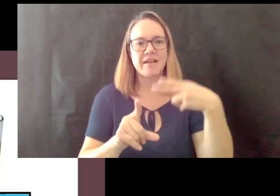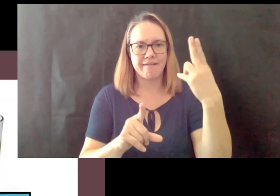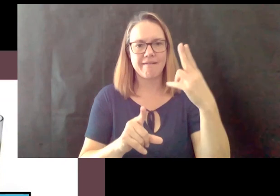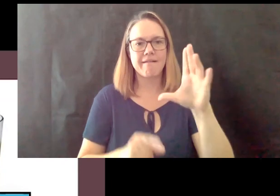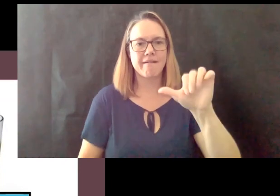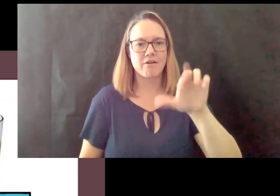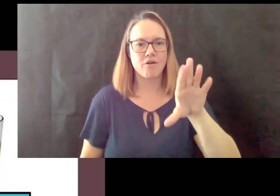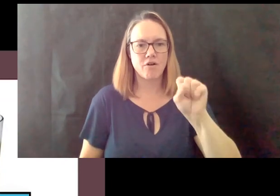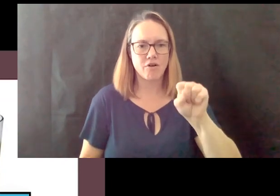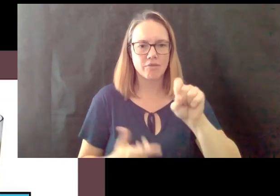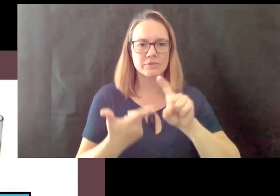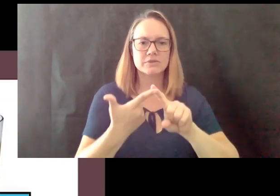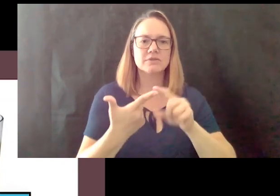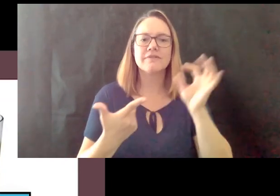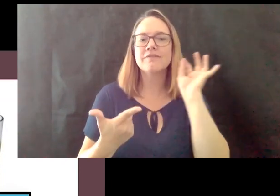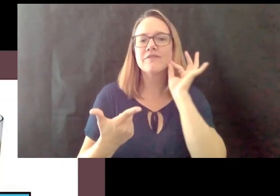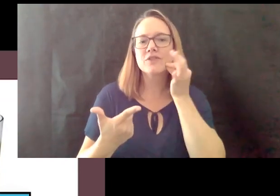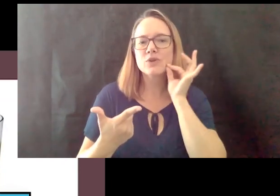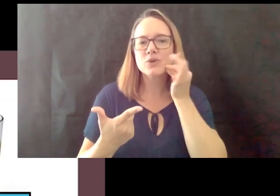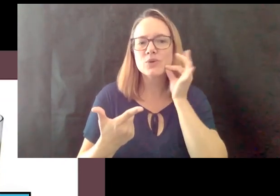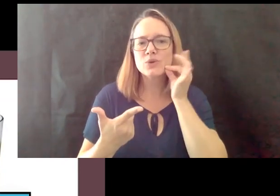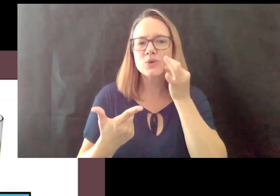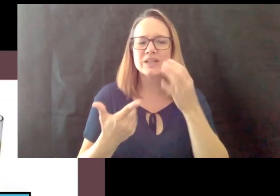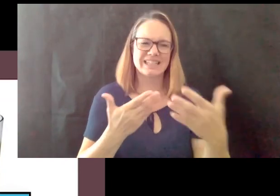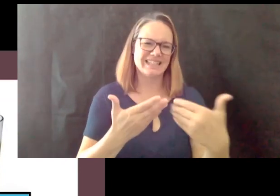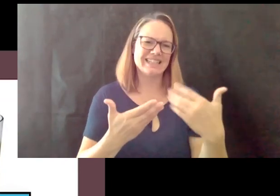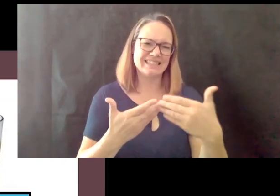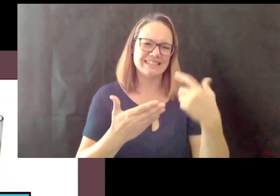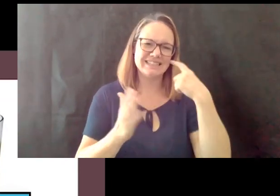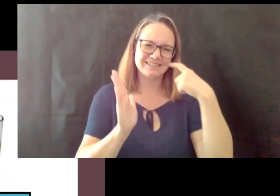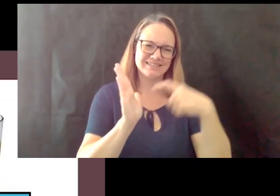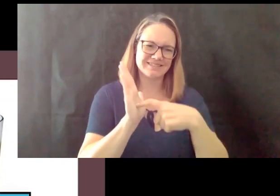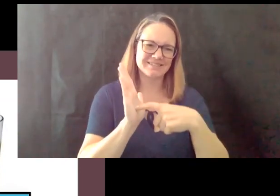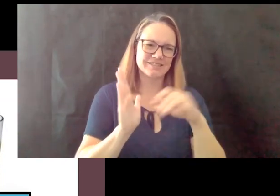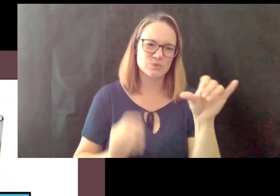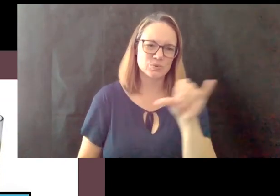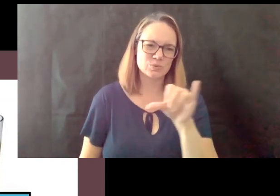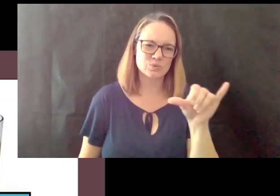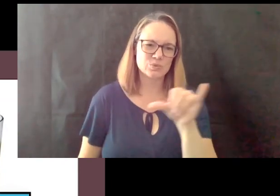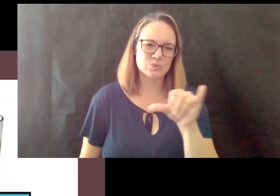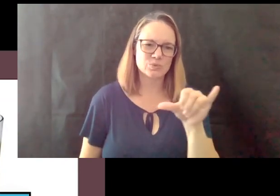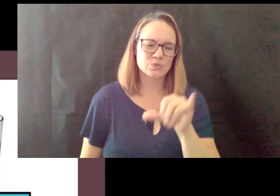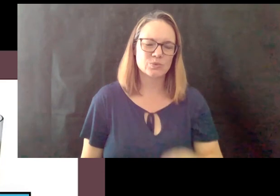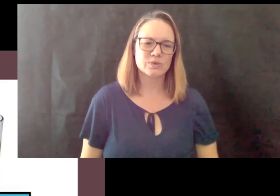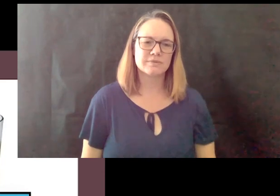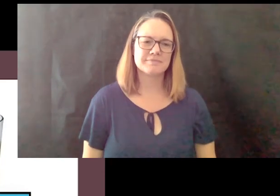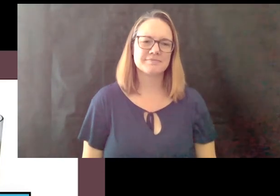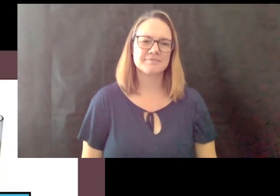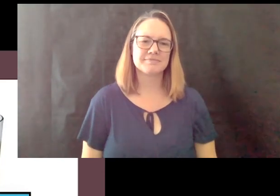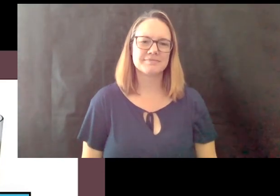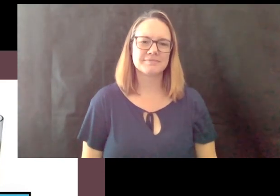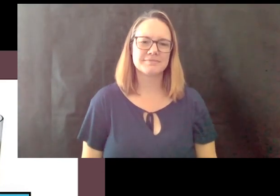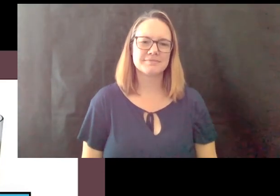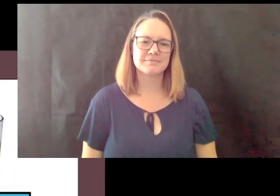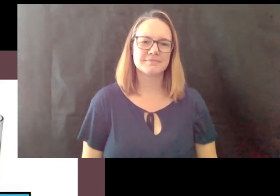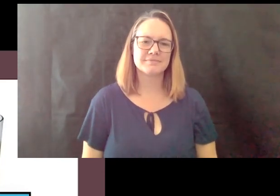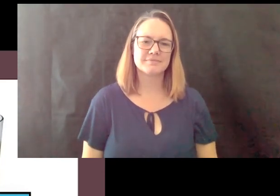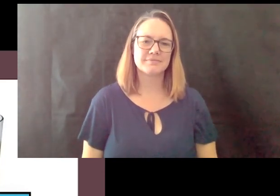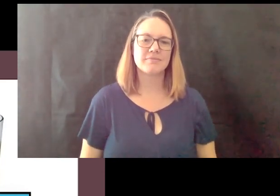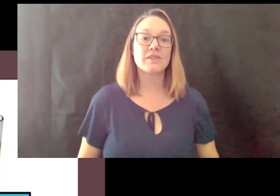identify as being carbohydrates. Fruits, that's obviously pretty easy to identify as well.